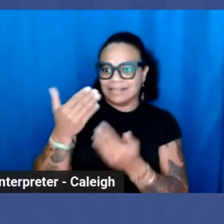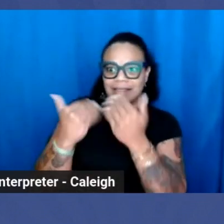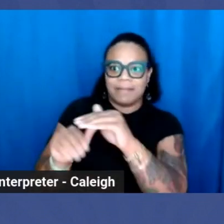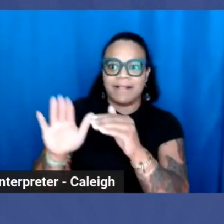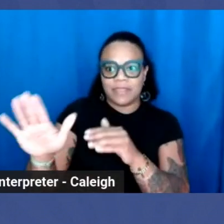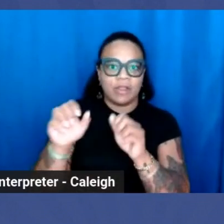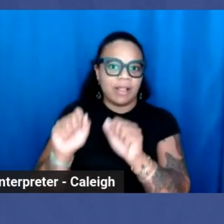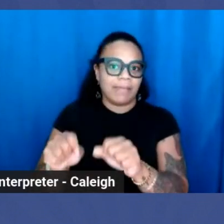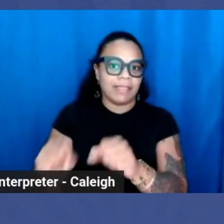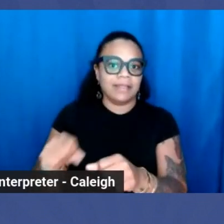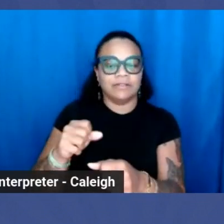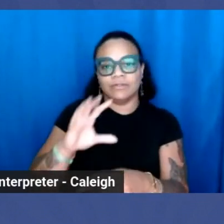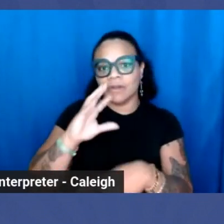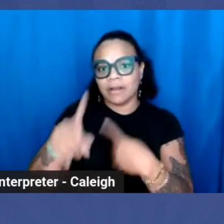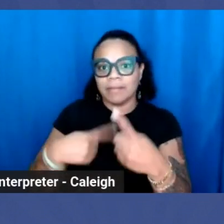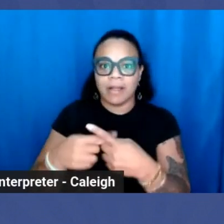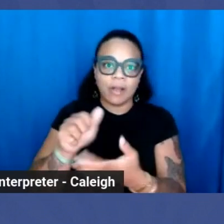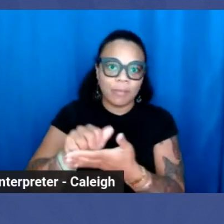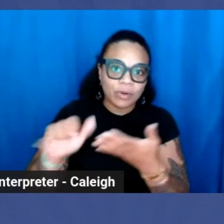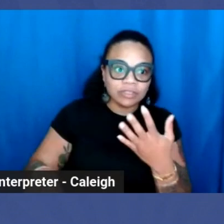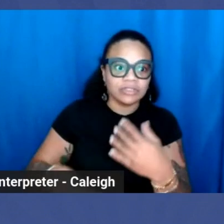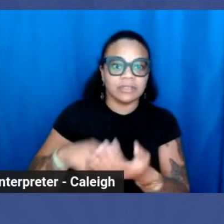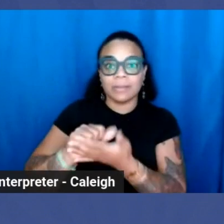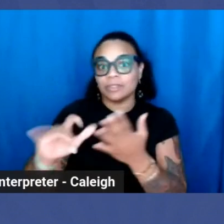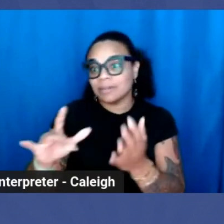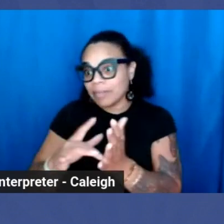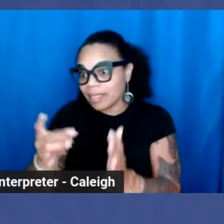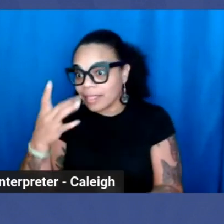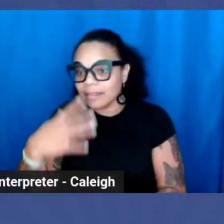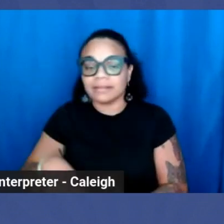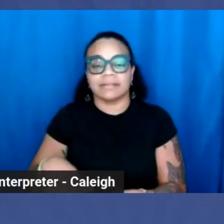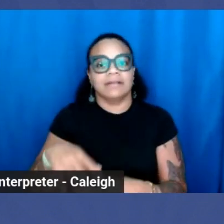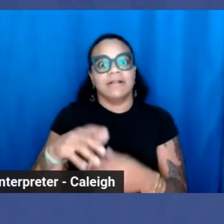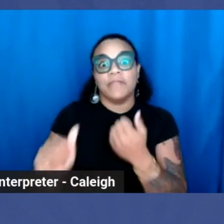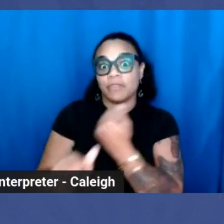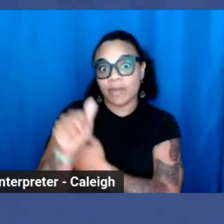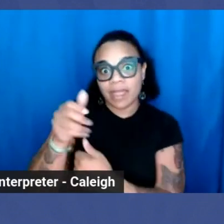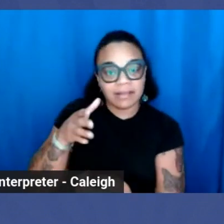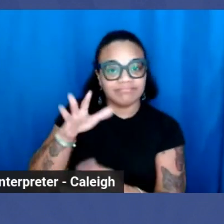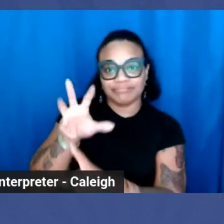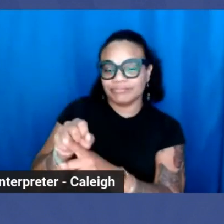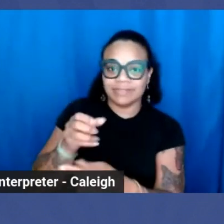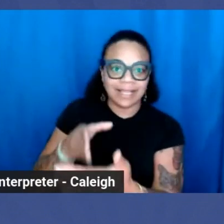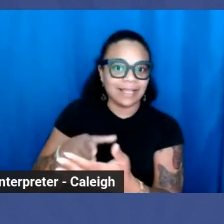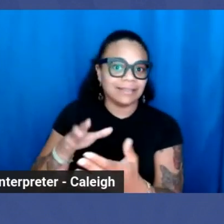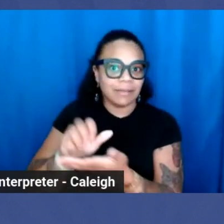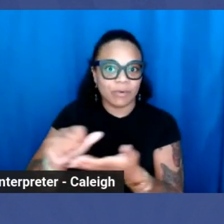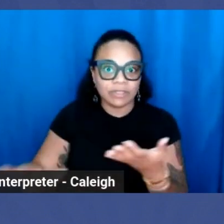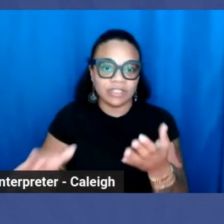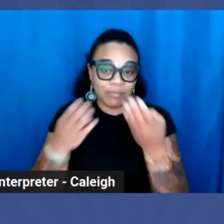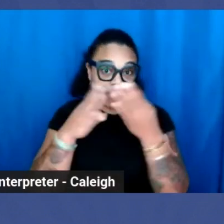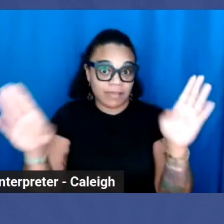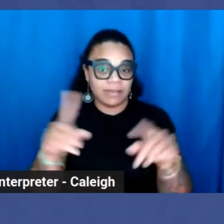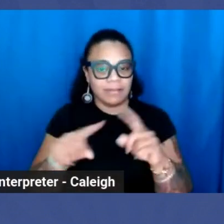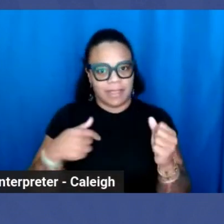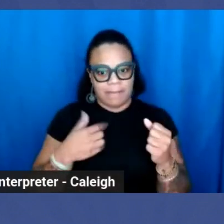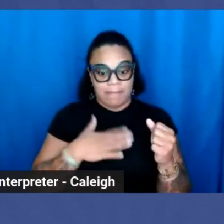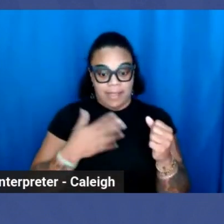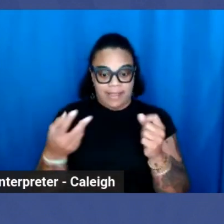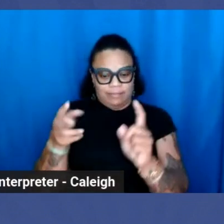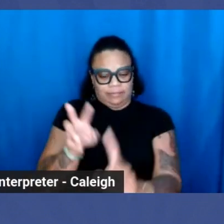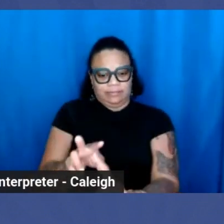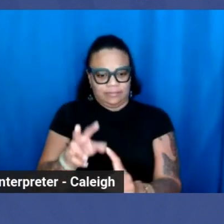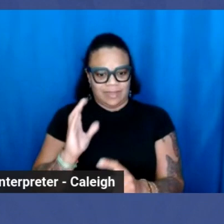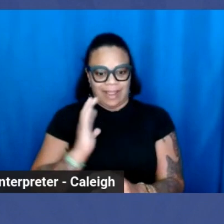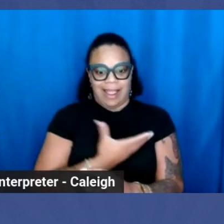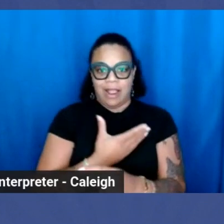to talk about the threat to abortion broadly. And I see it as, our